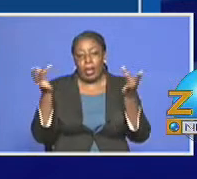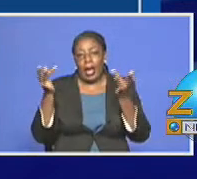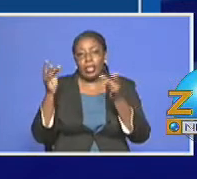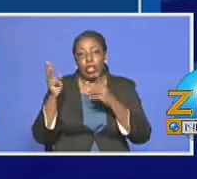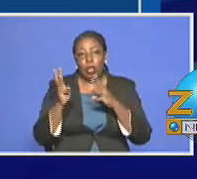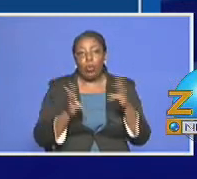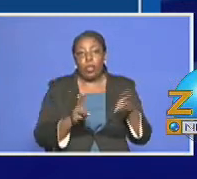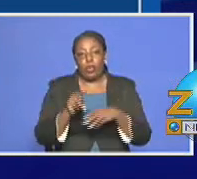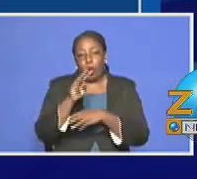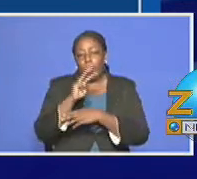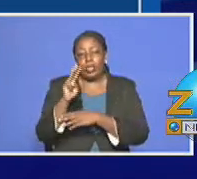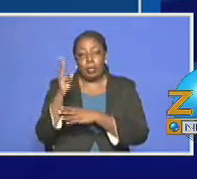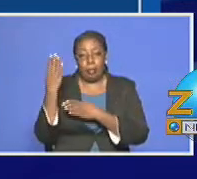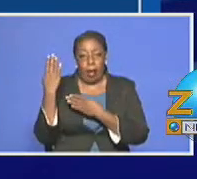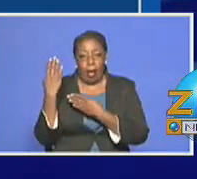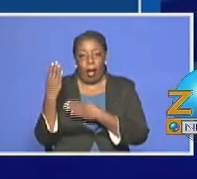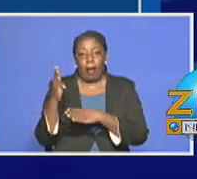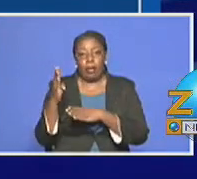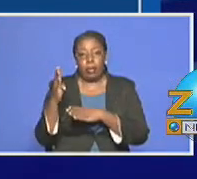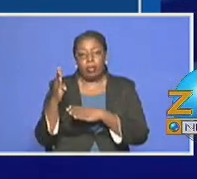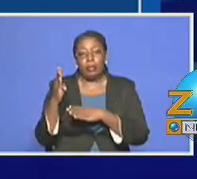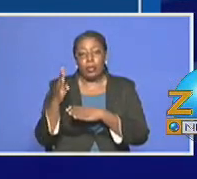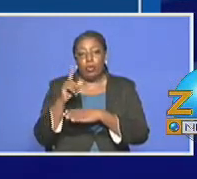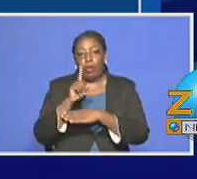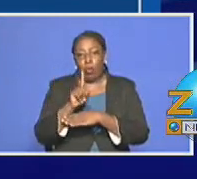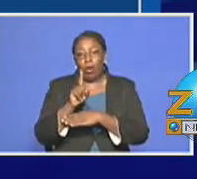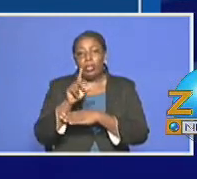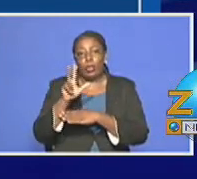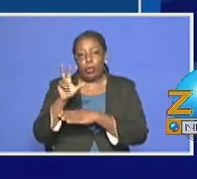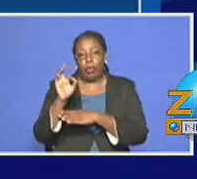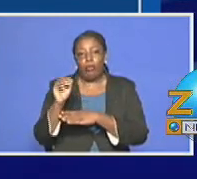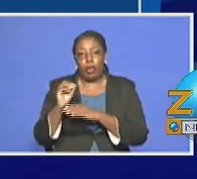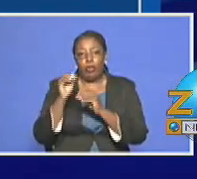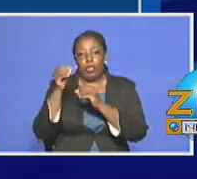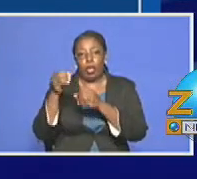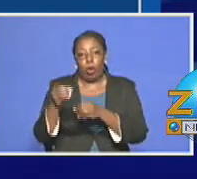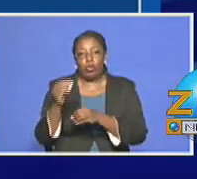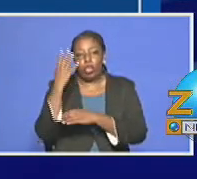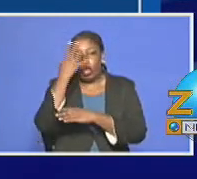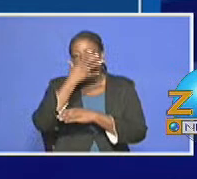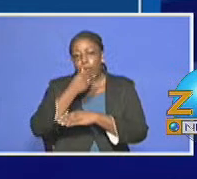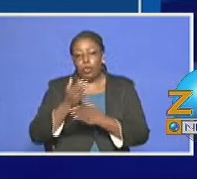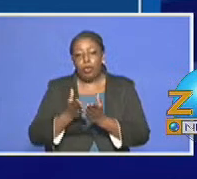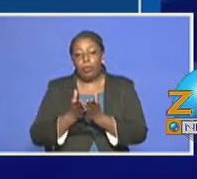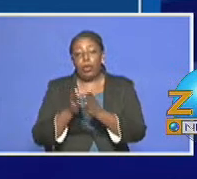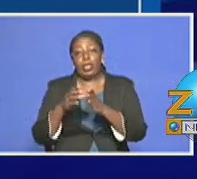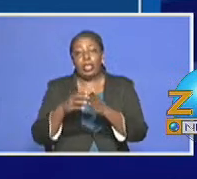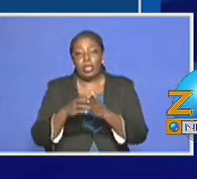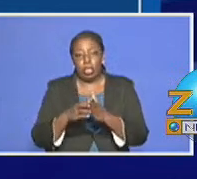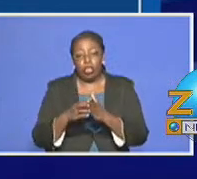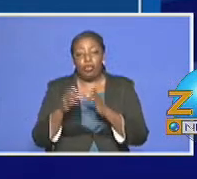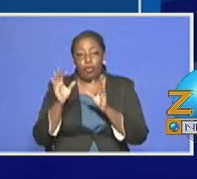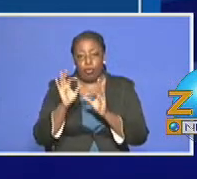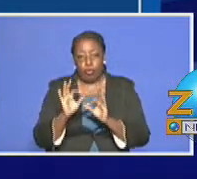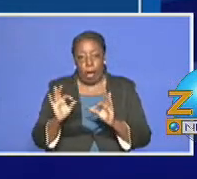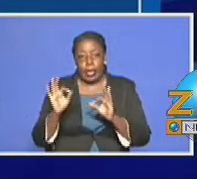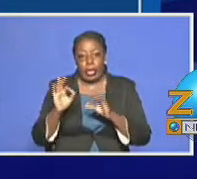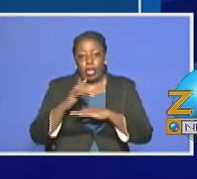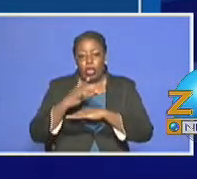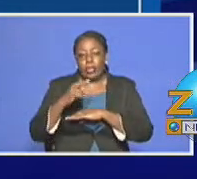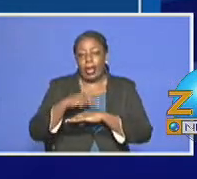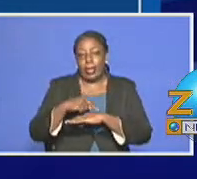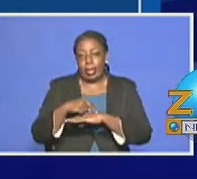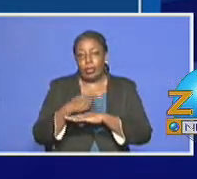in the northwestern Bahamas with very flat seas, 1 to 3 feet over the ocean. Beautiful boating conditions on Friday. High tide will occur